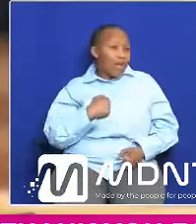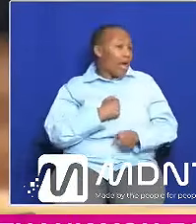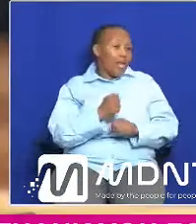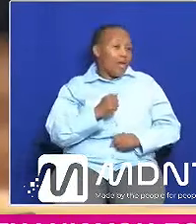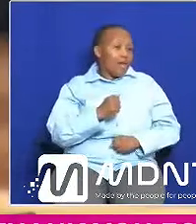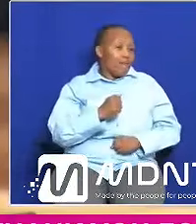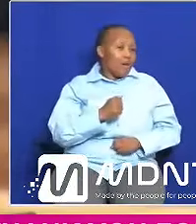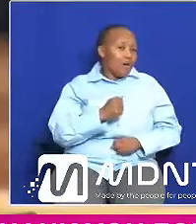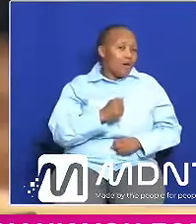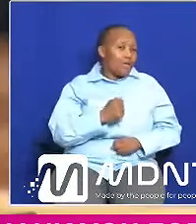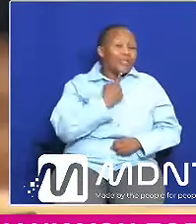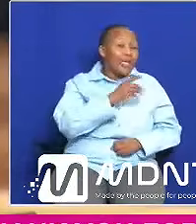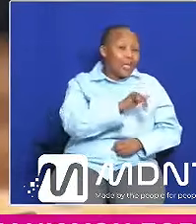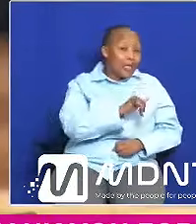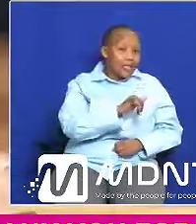that.